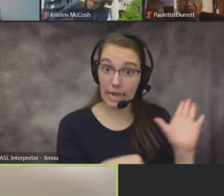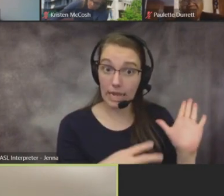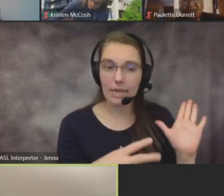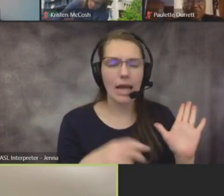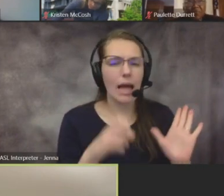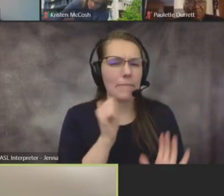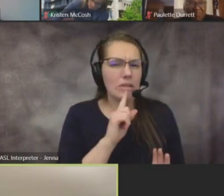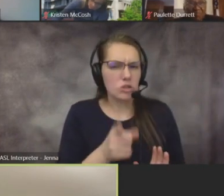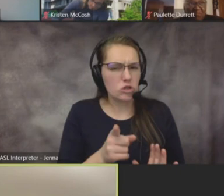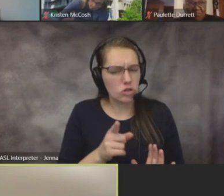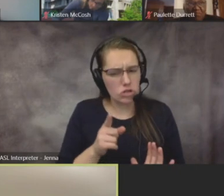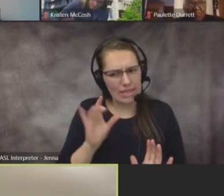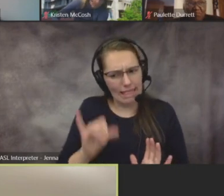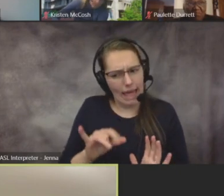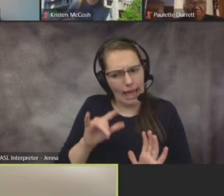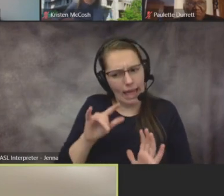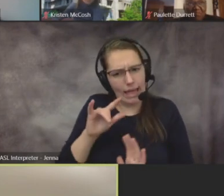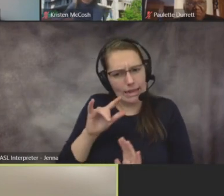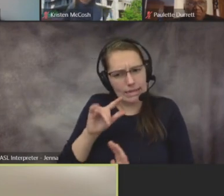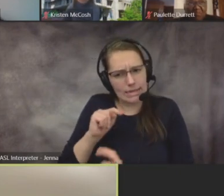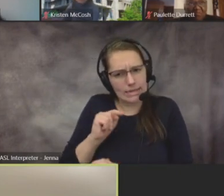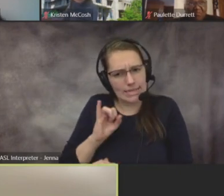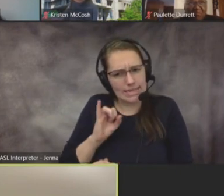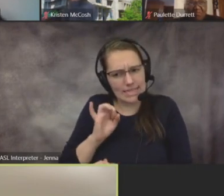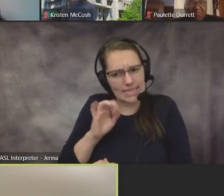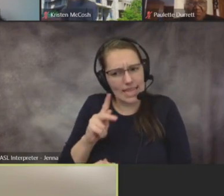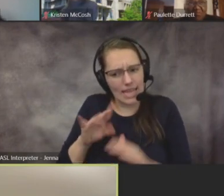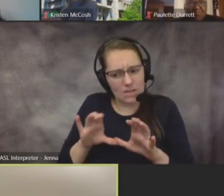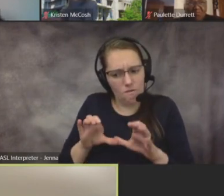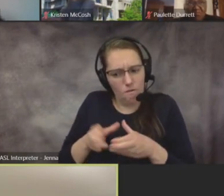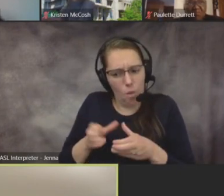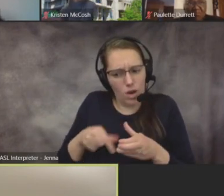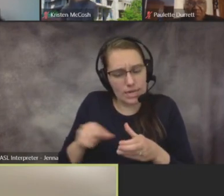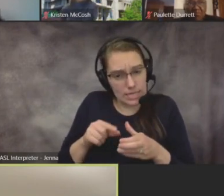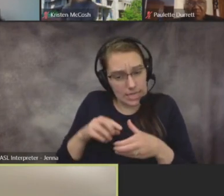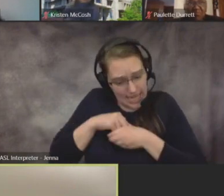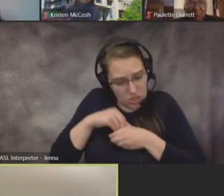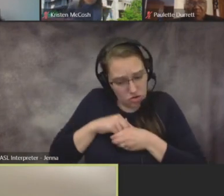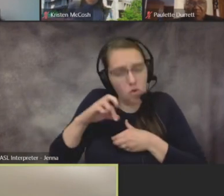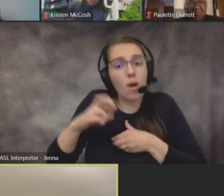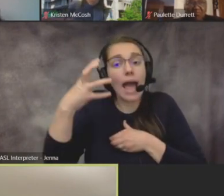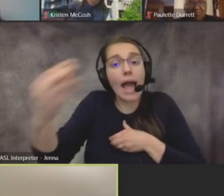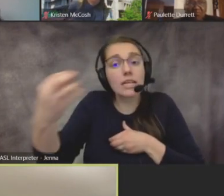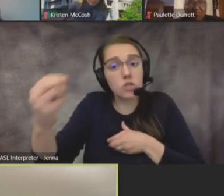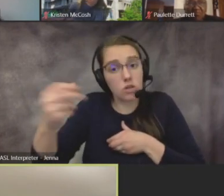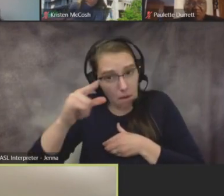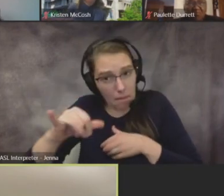internal entity or if it's a public entity where people can attend their meeting. So,